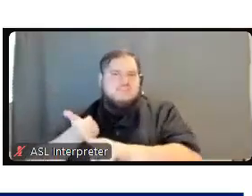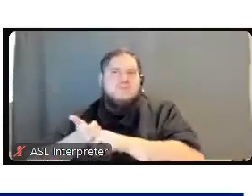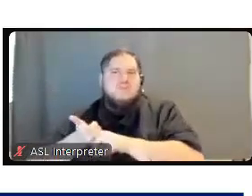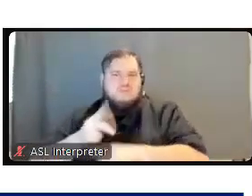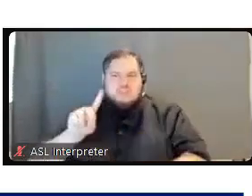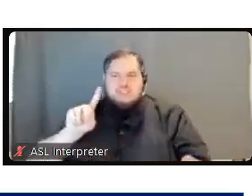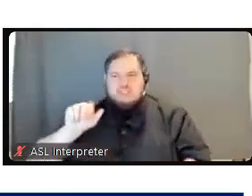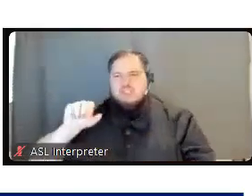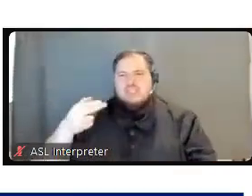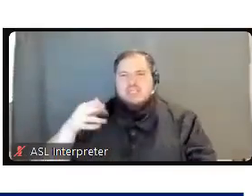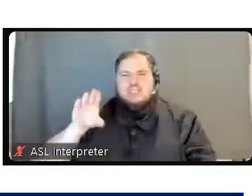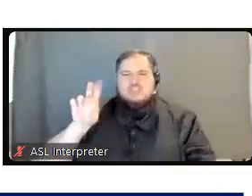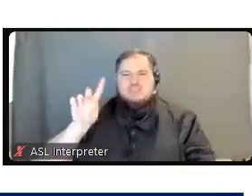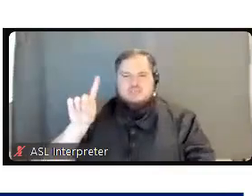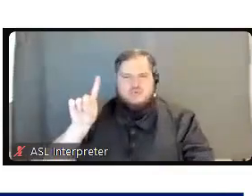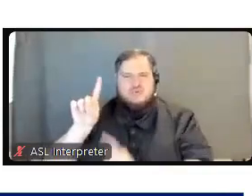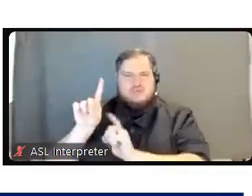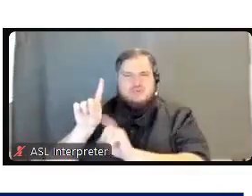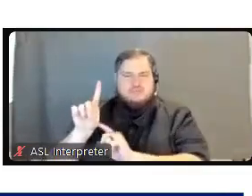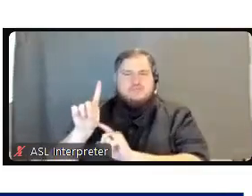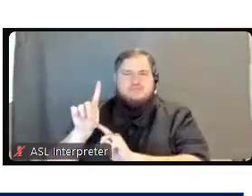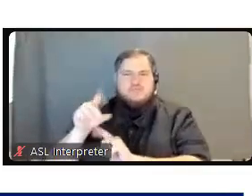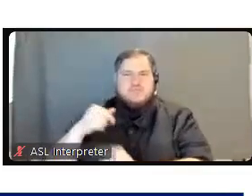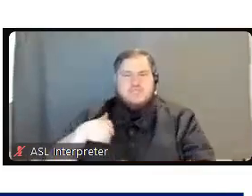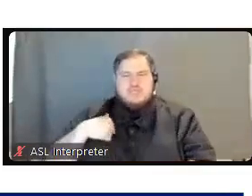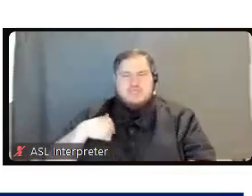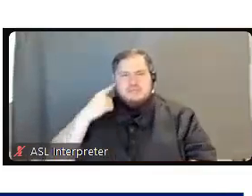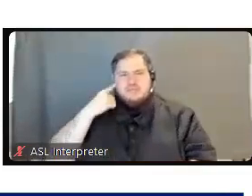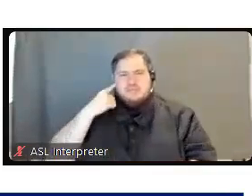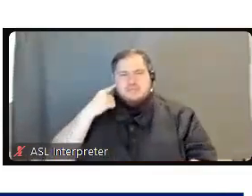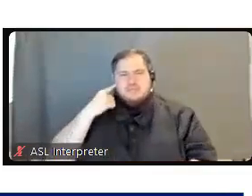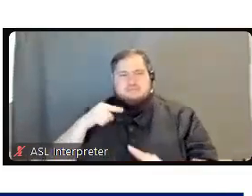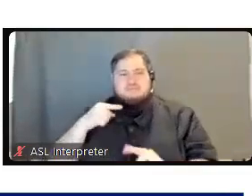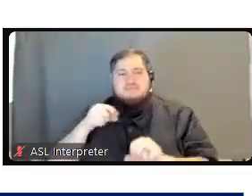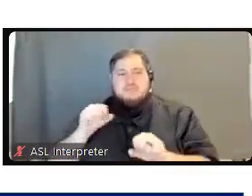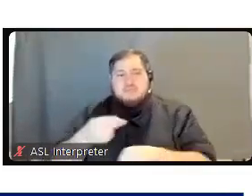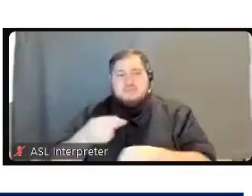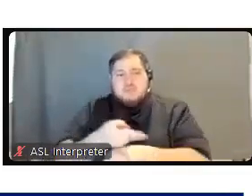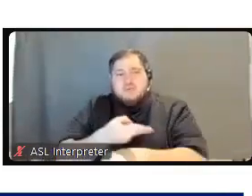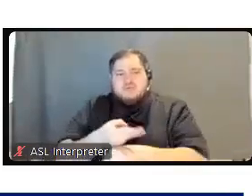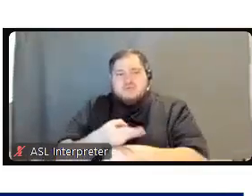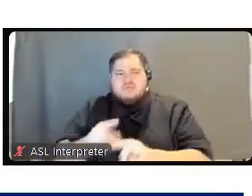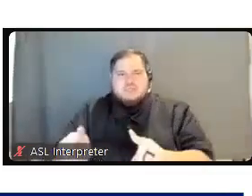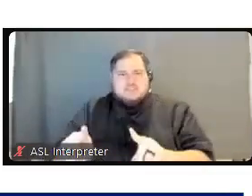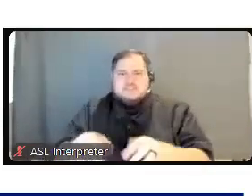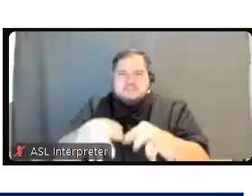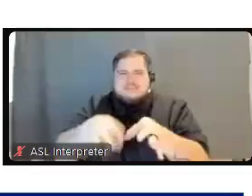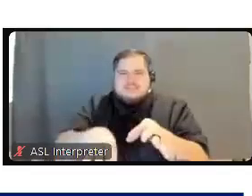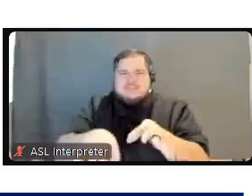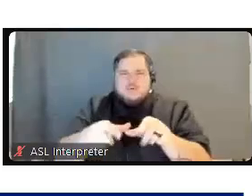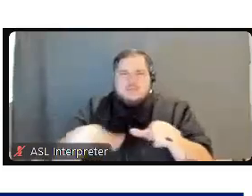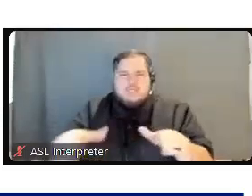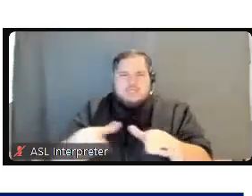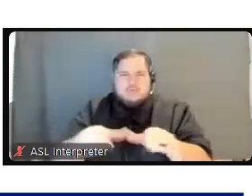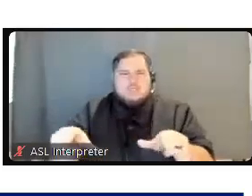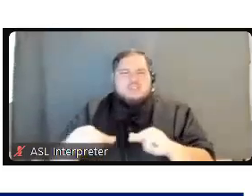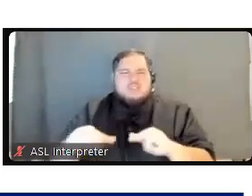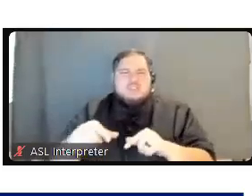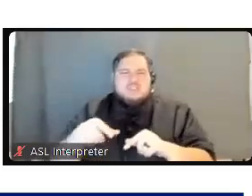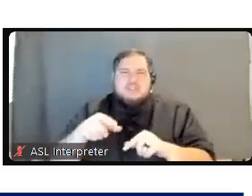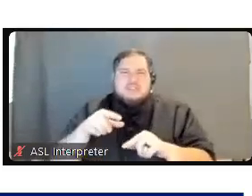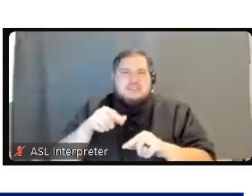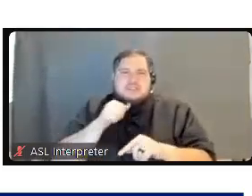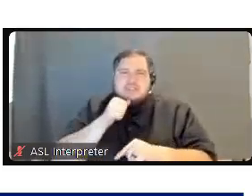are, I imagine that these dashboards are useful, but plain language, especially for folks who aren't able